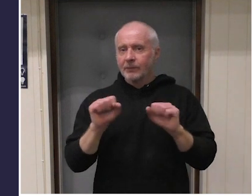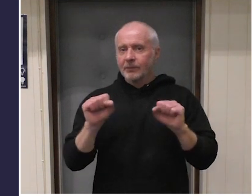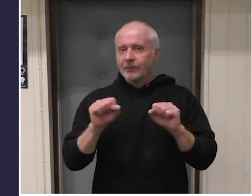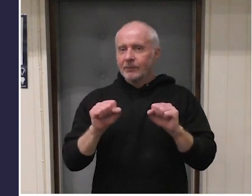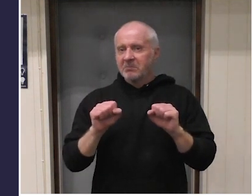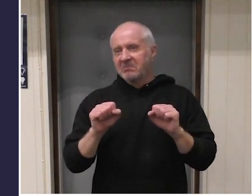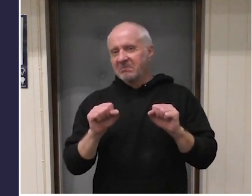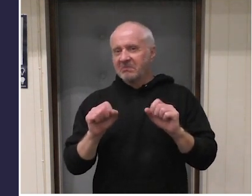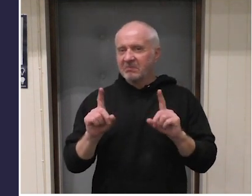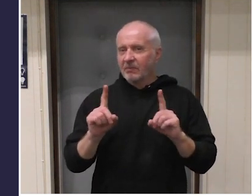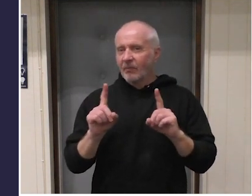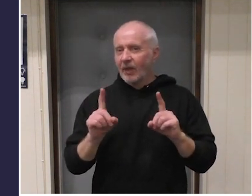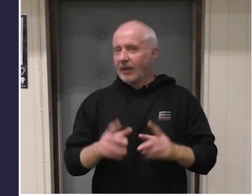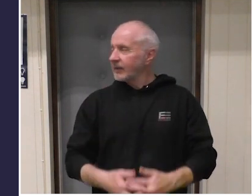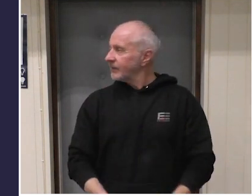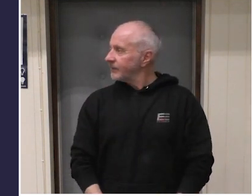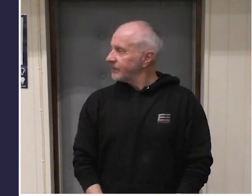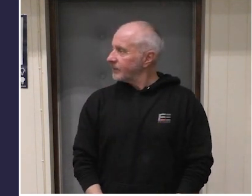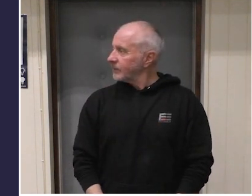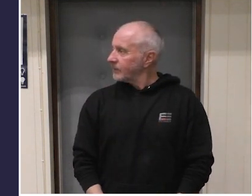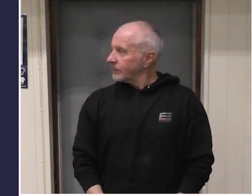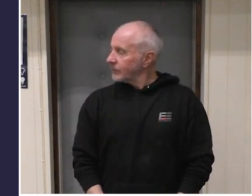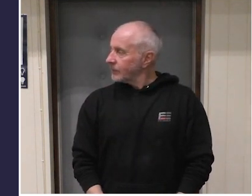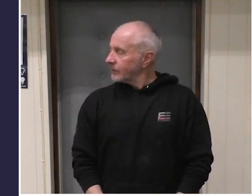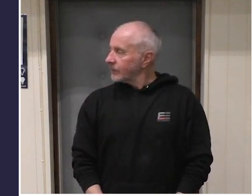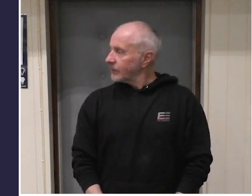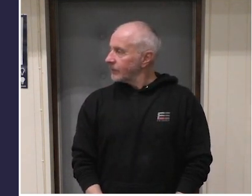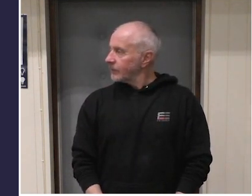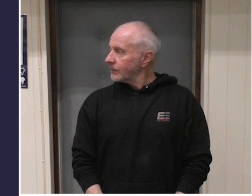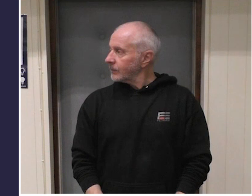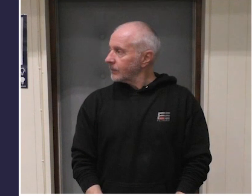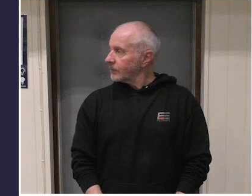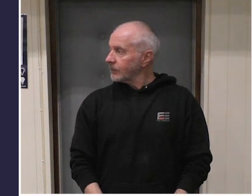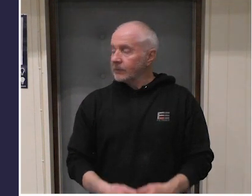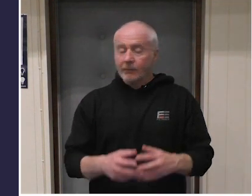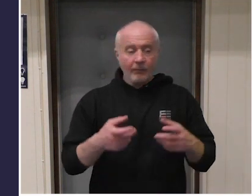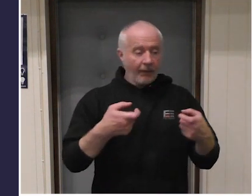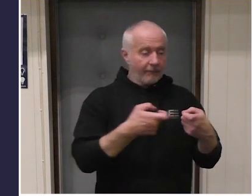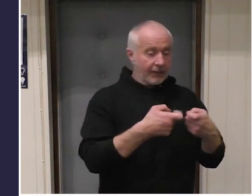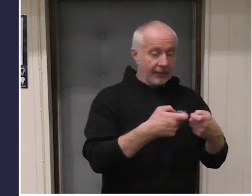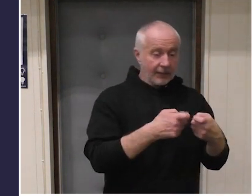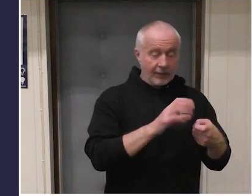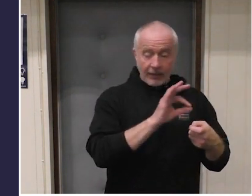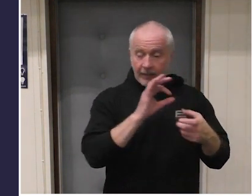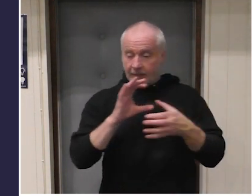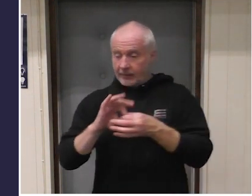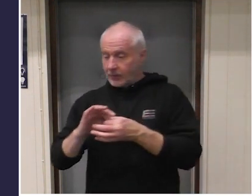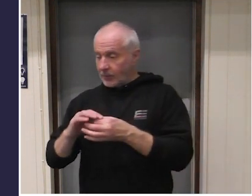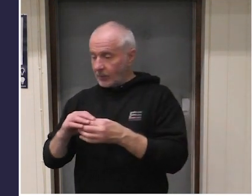no. It's ask not what physics can do for biology,